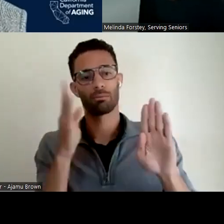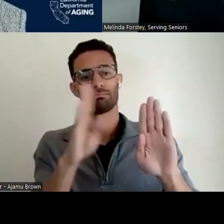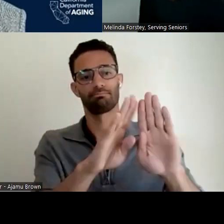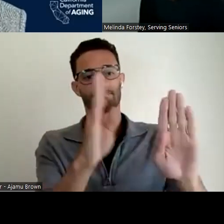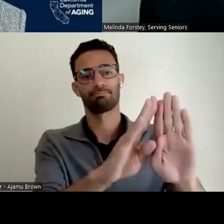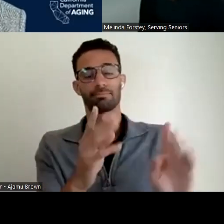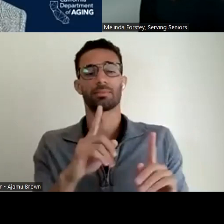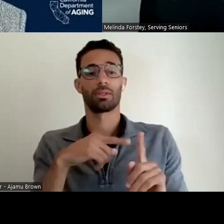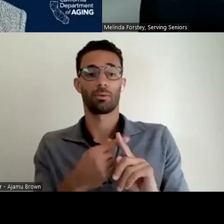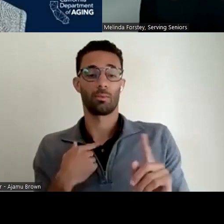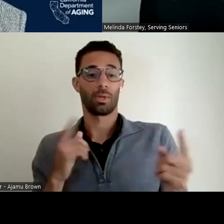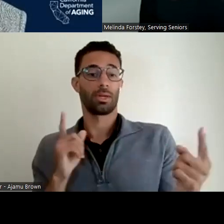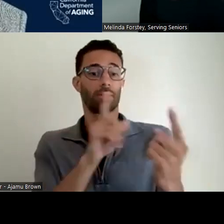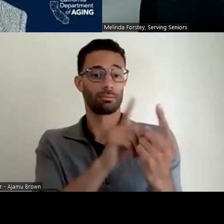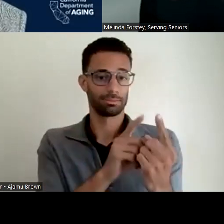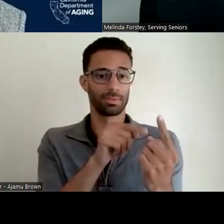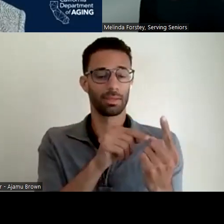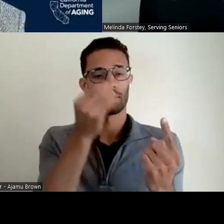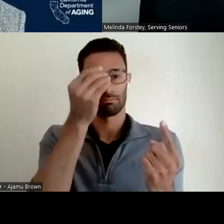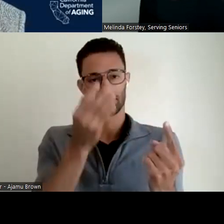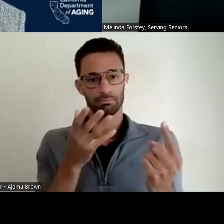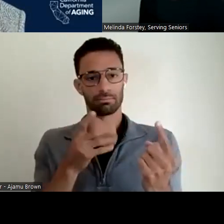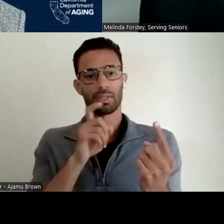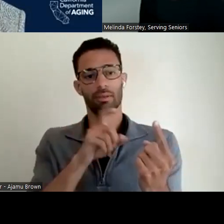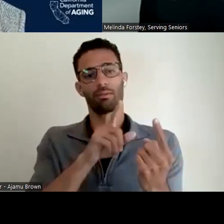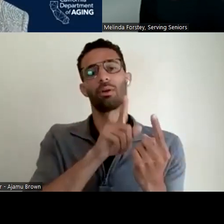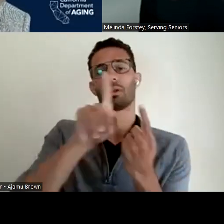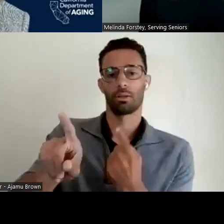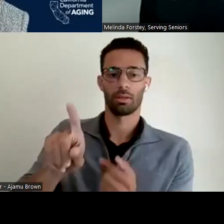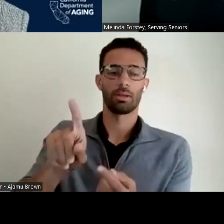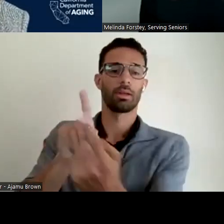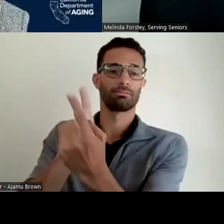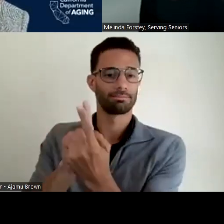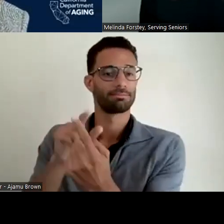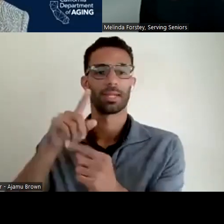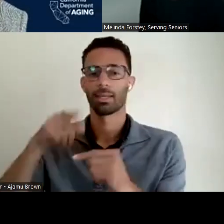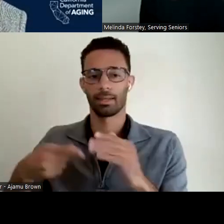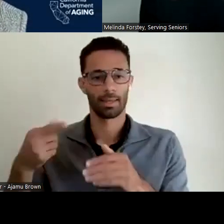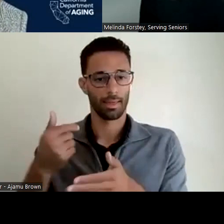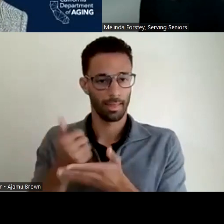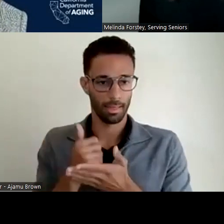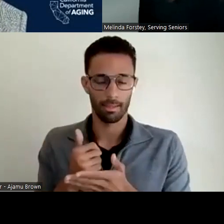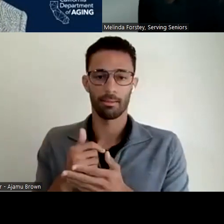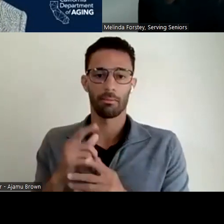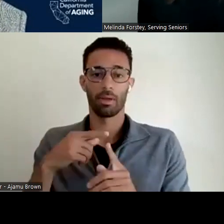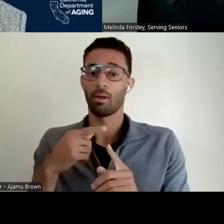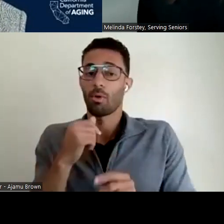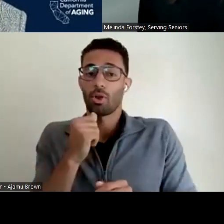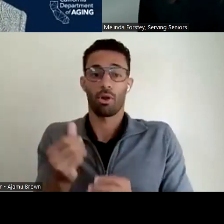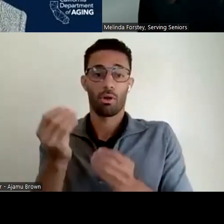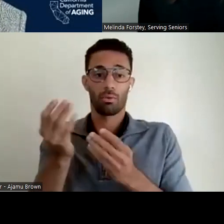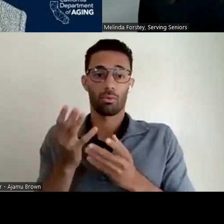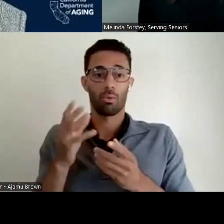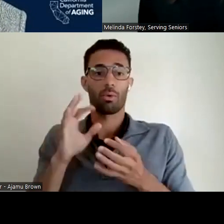to the next door, and we go to the next door and that person can't help us. And then we're not told about the door